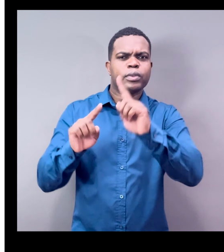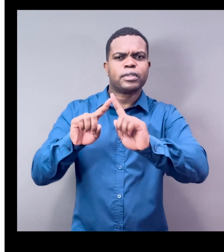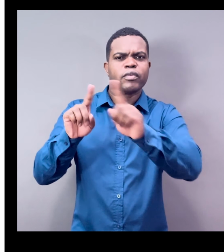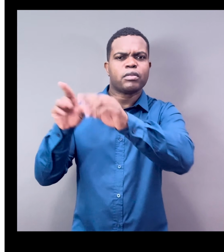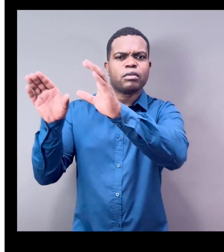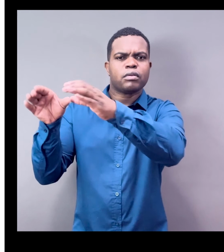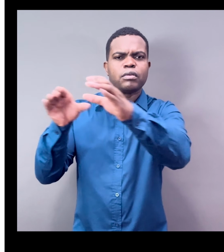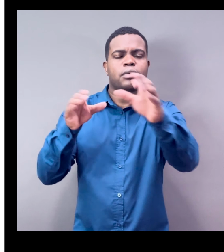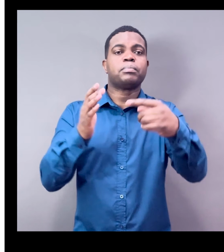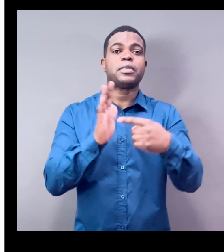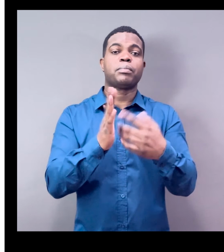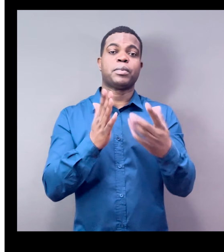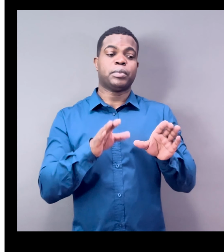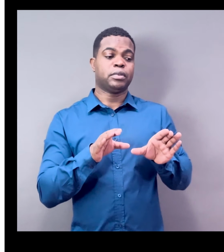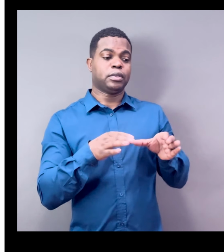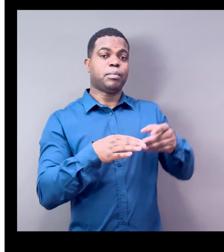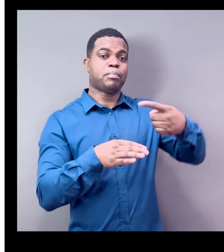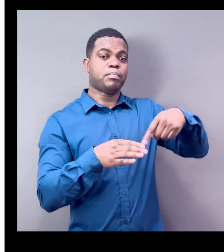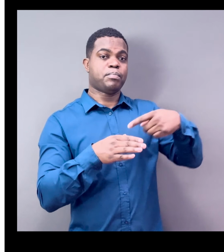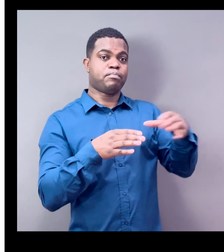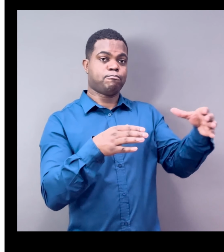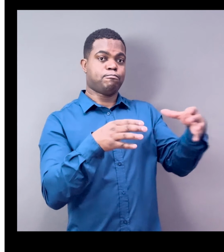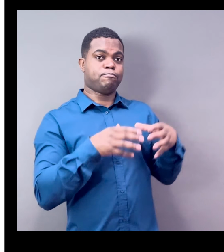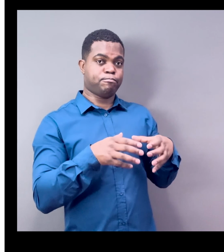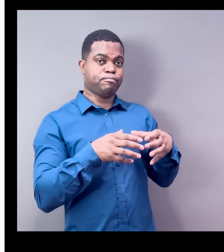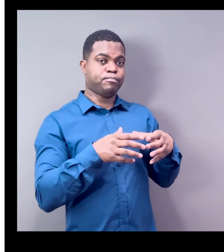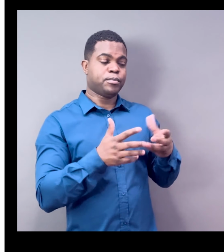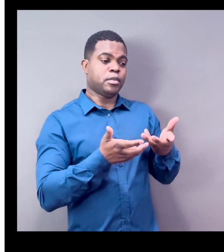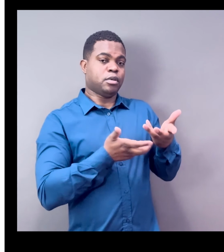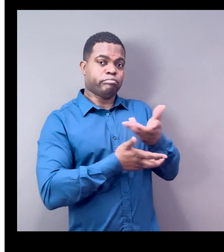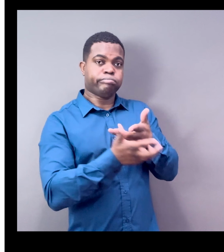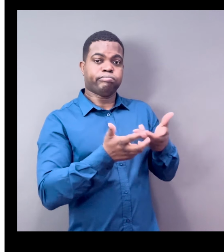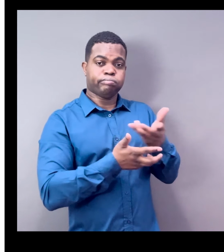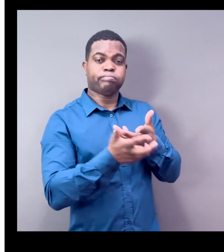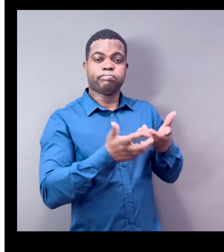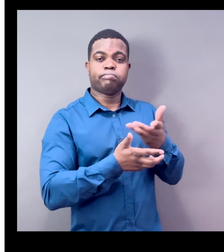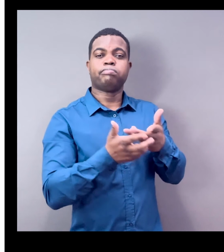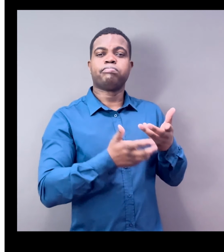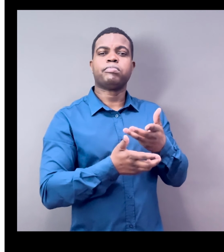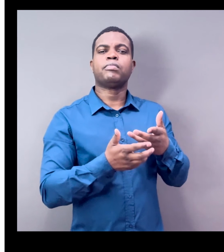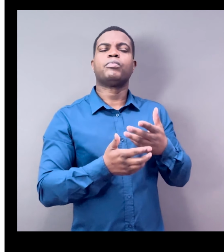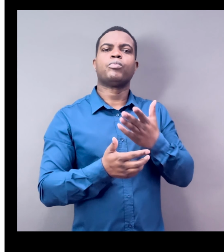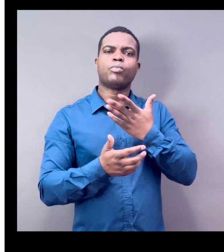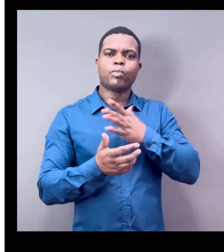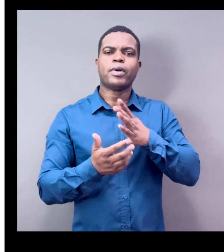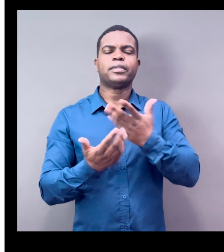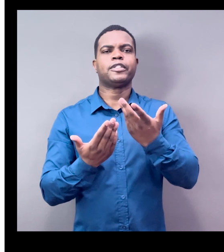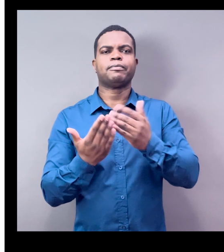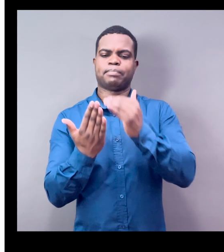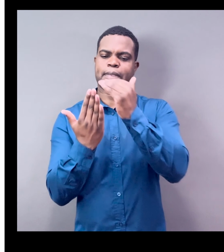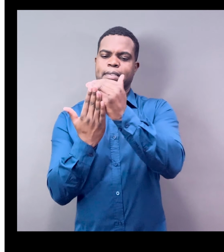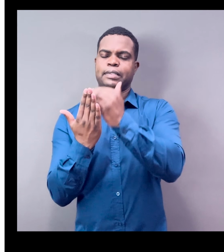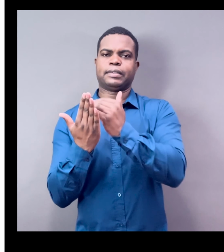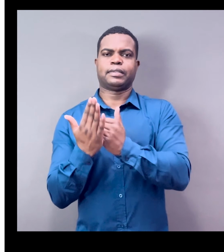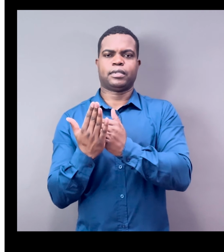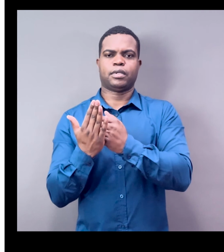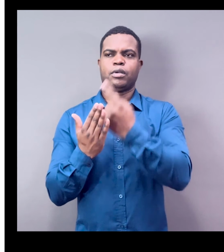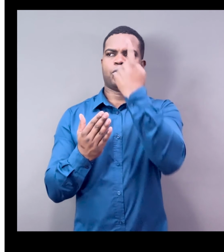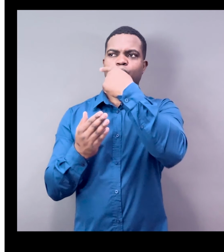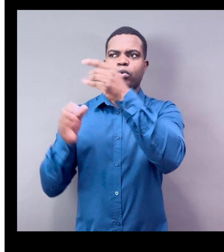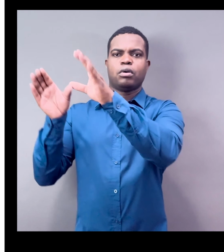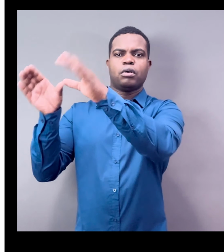stakeholders. So for example, you have your team with you. You are able to list